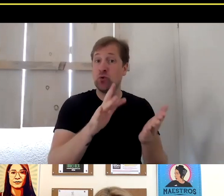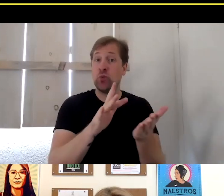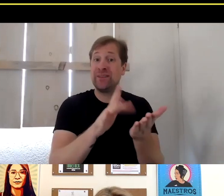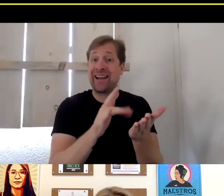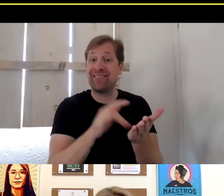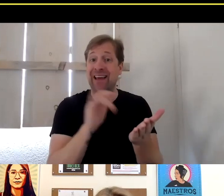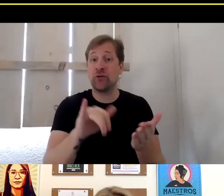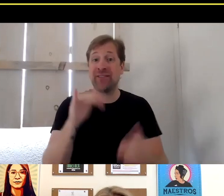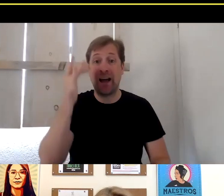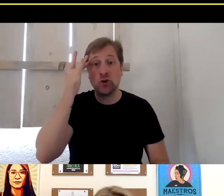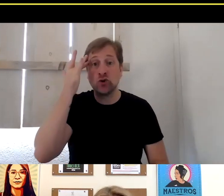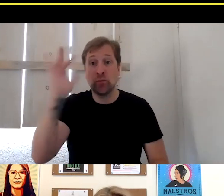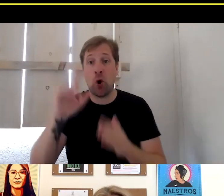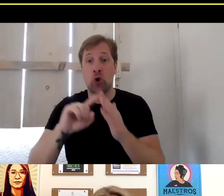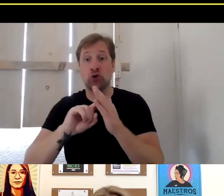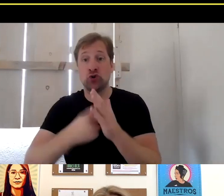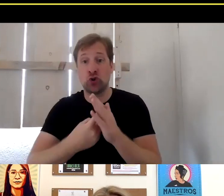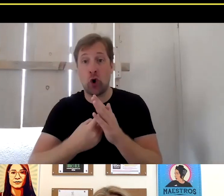Smart Start